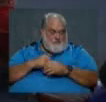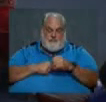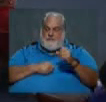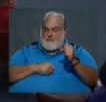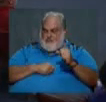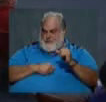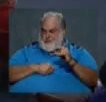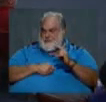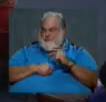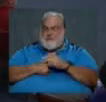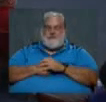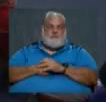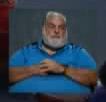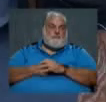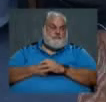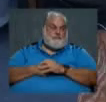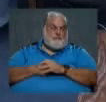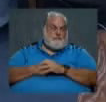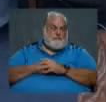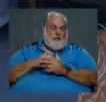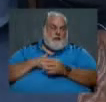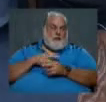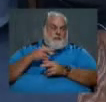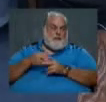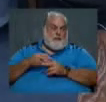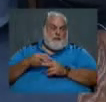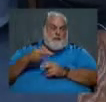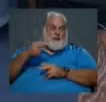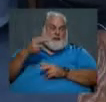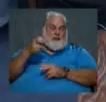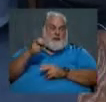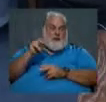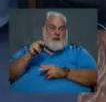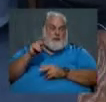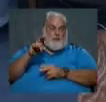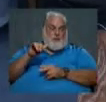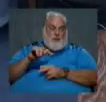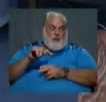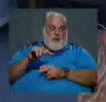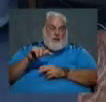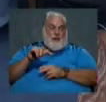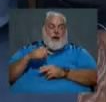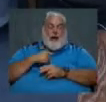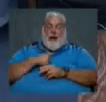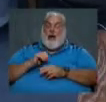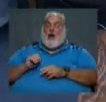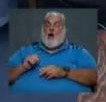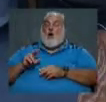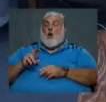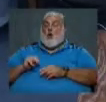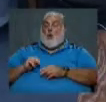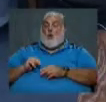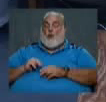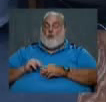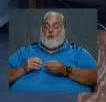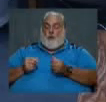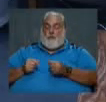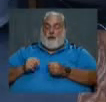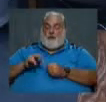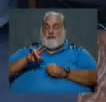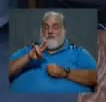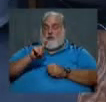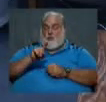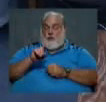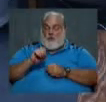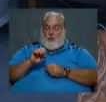Okay, go ahead. Well, my name is Henry Passardian, and I am the owner of the property on Archwood, 7109